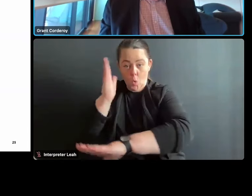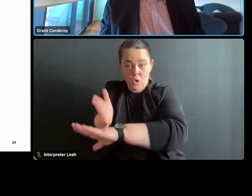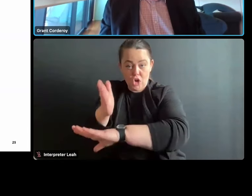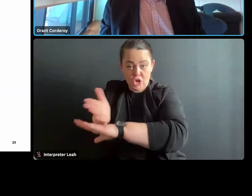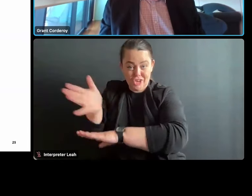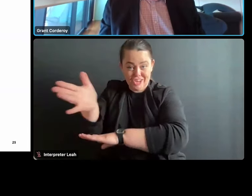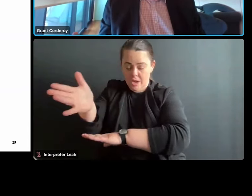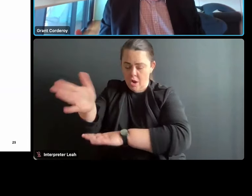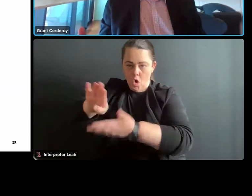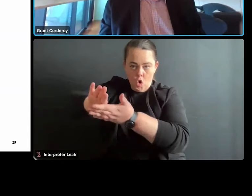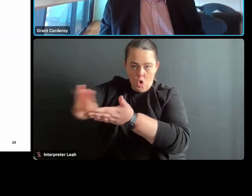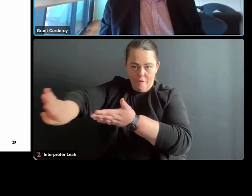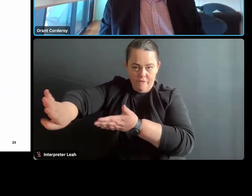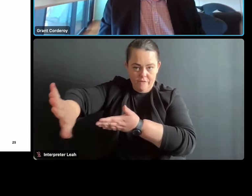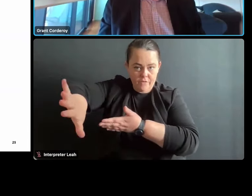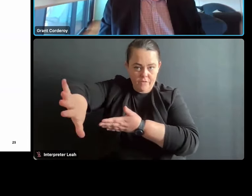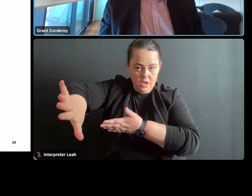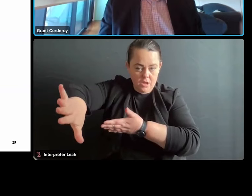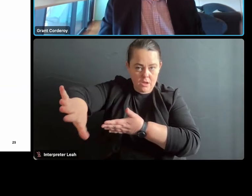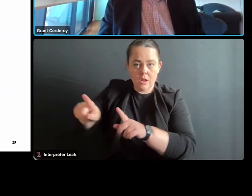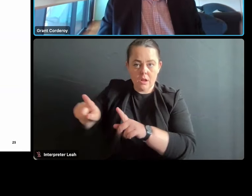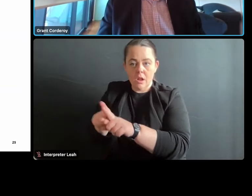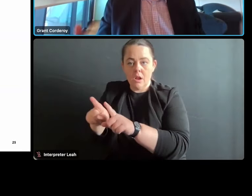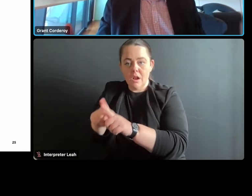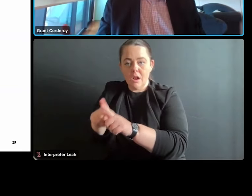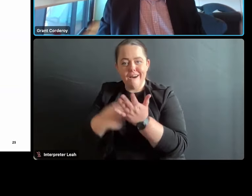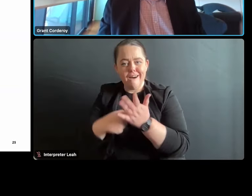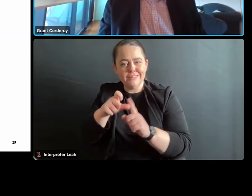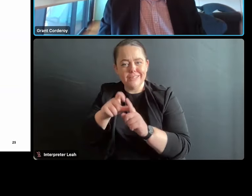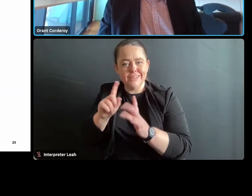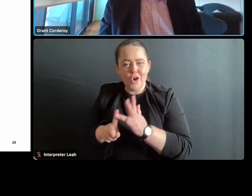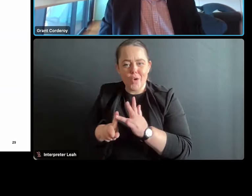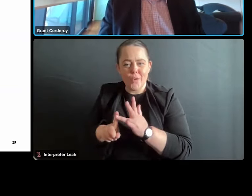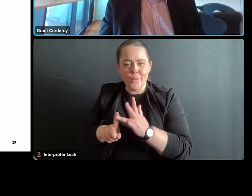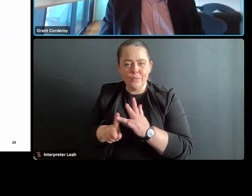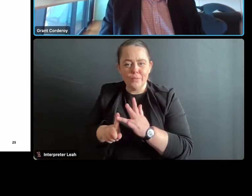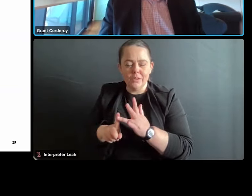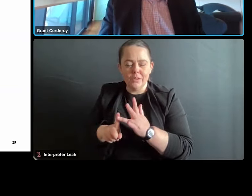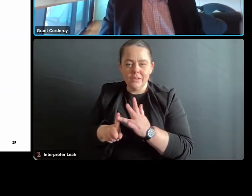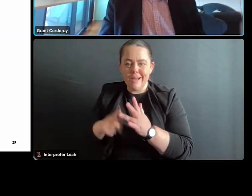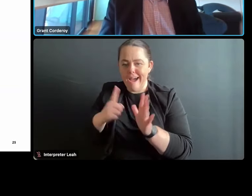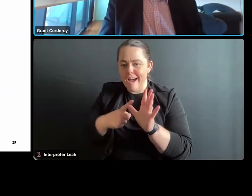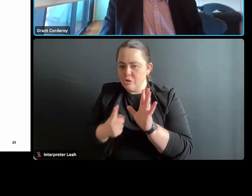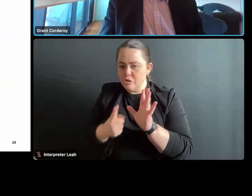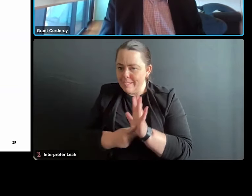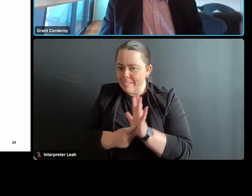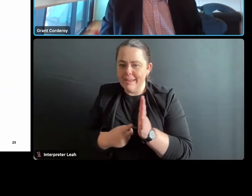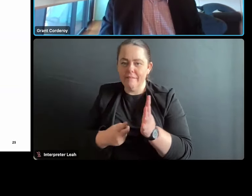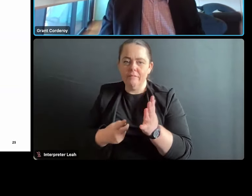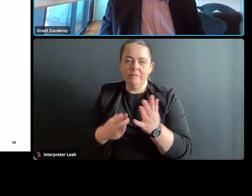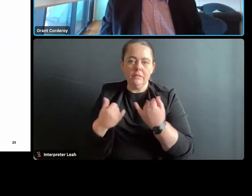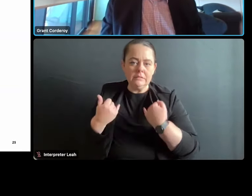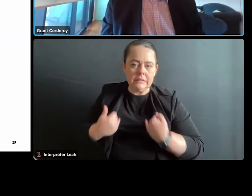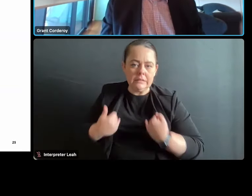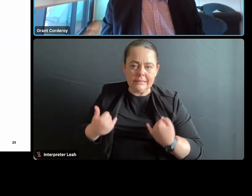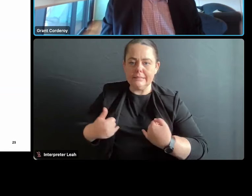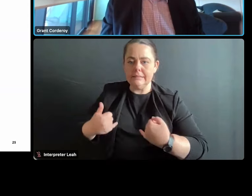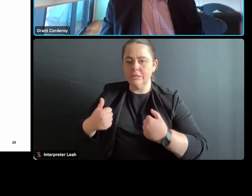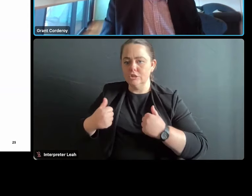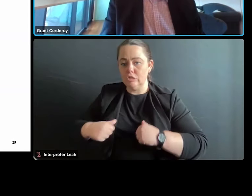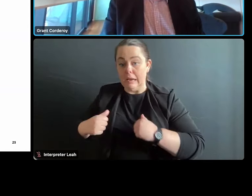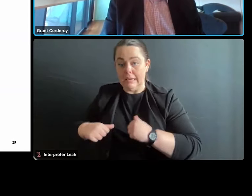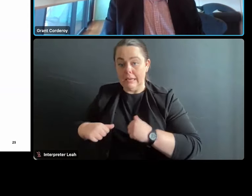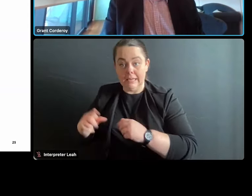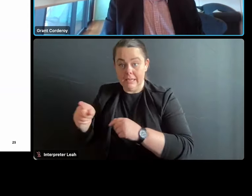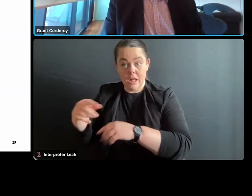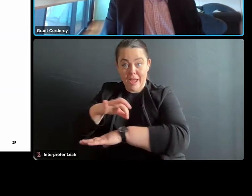to our registered days off, RDOs, or annual leave, etc. Those hours are not to be included. Now,